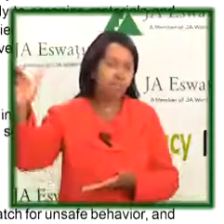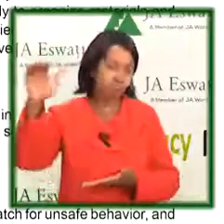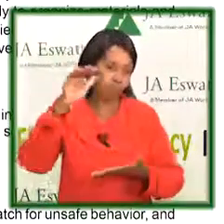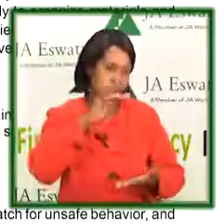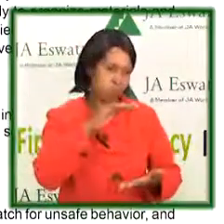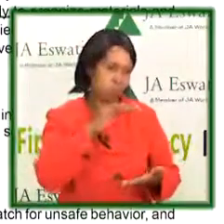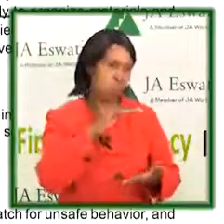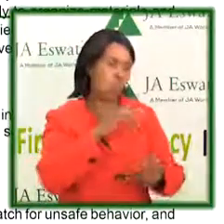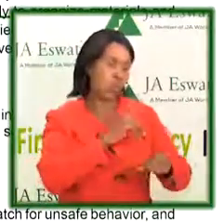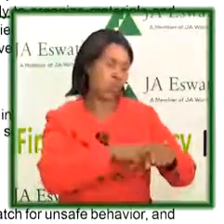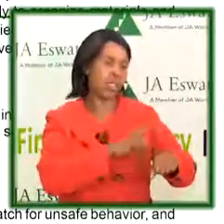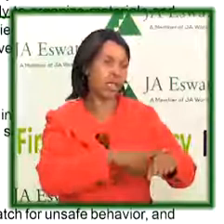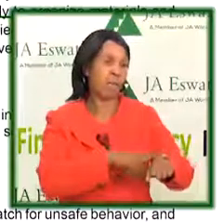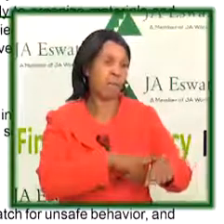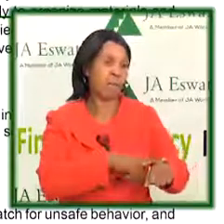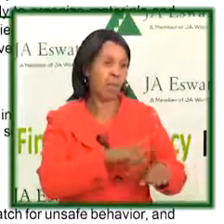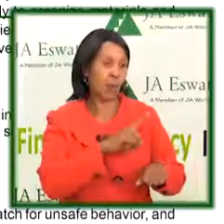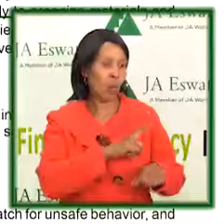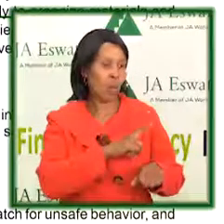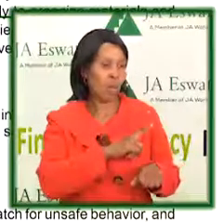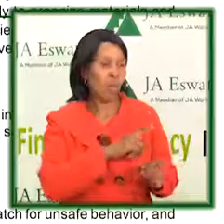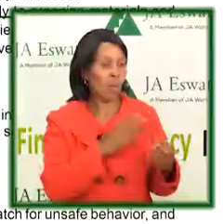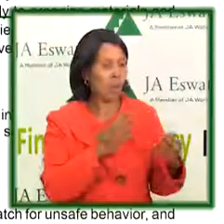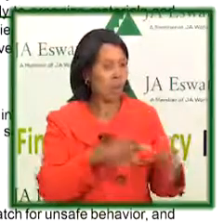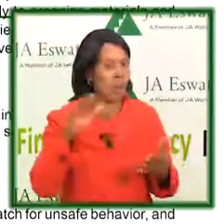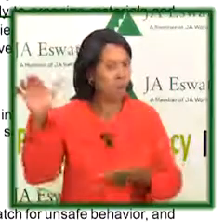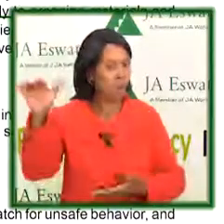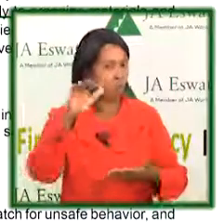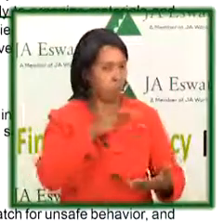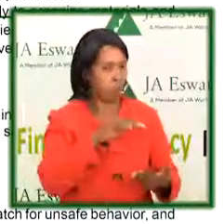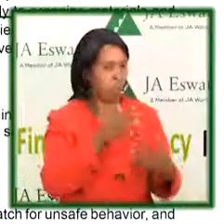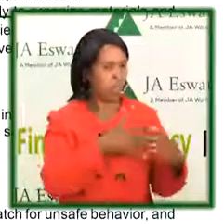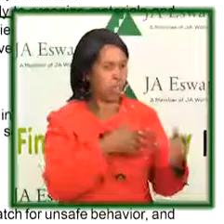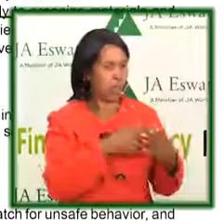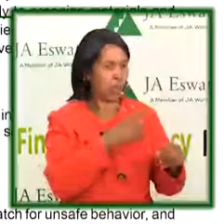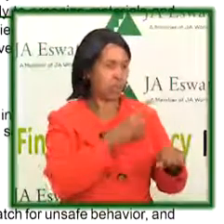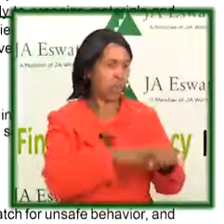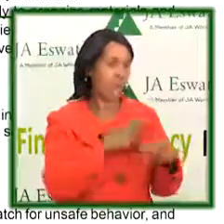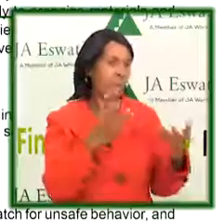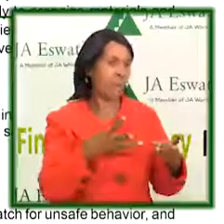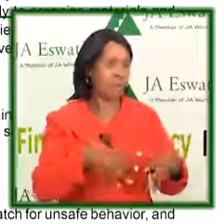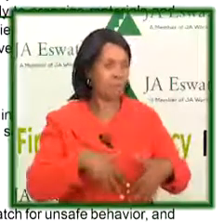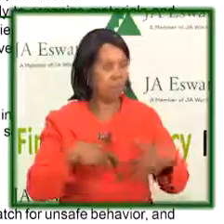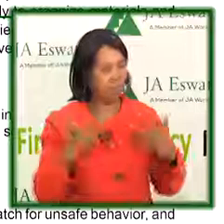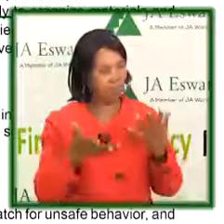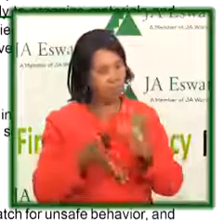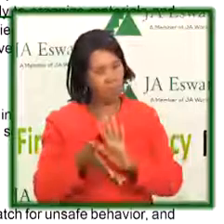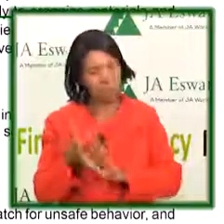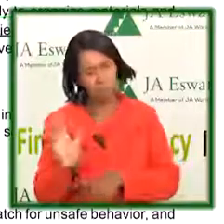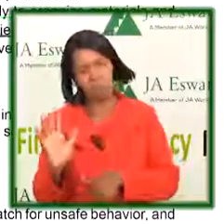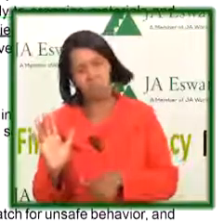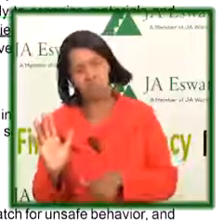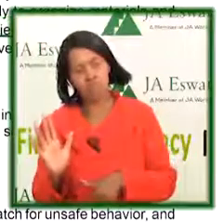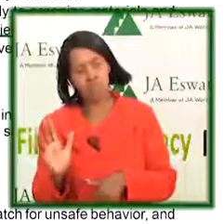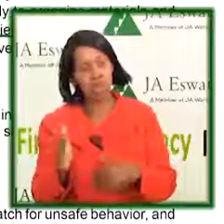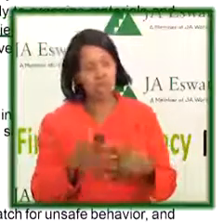deliver. Three, which is lack of organization. Make sure someone arrives early to organize materials and supplies